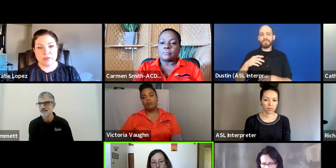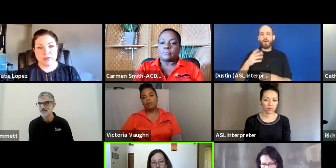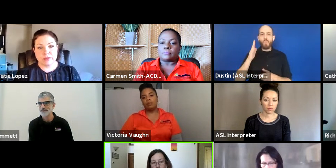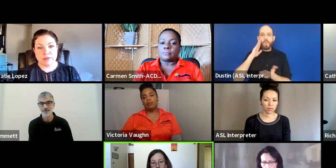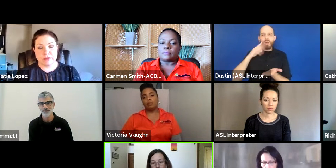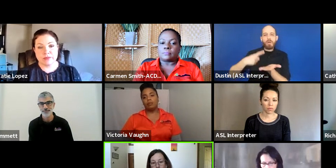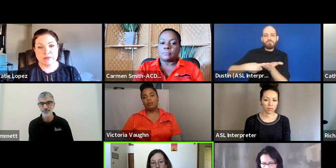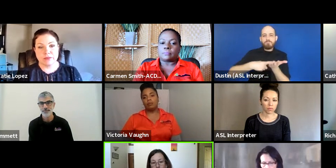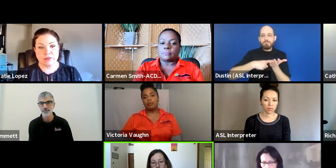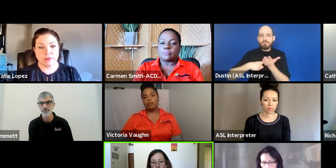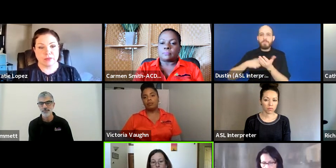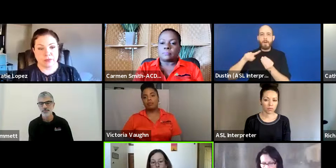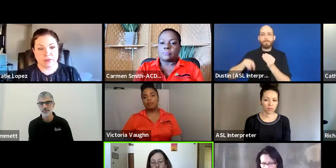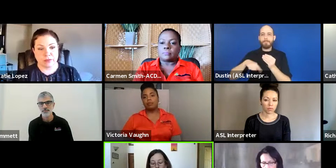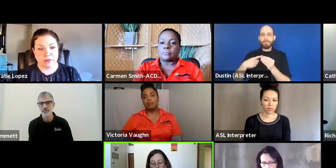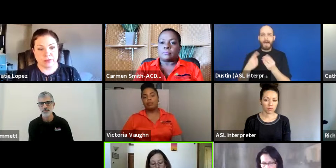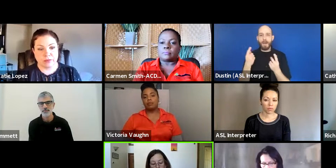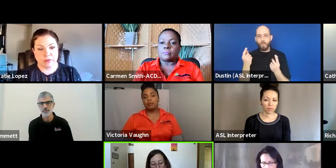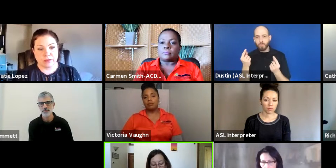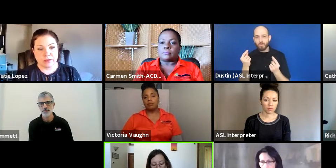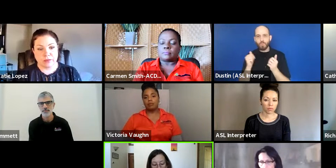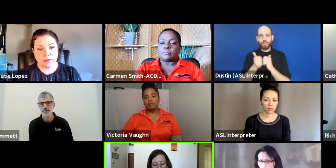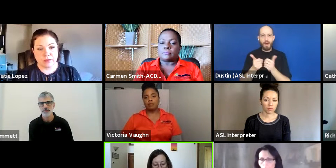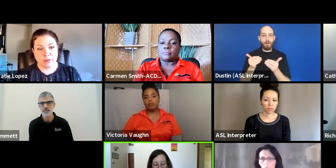with this application.